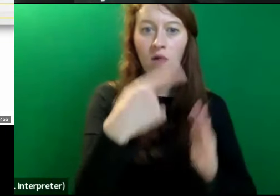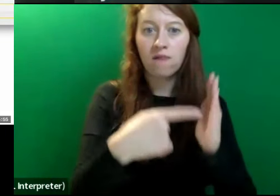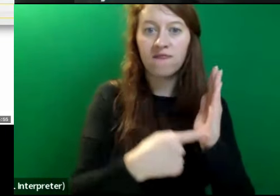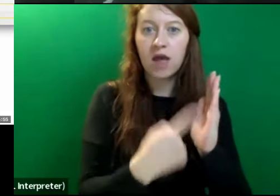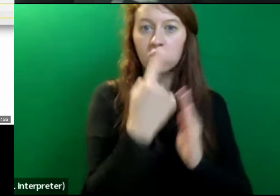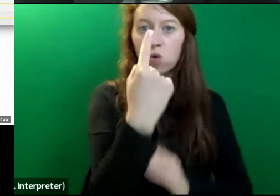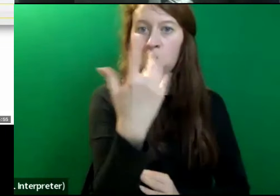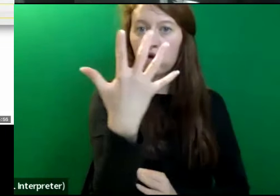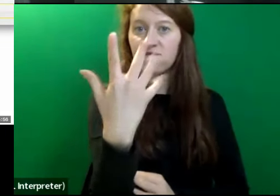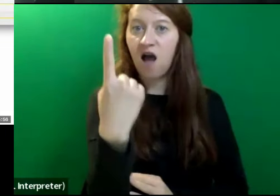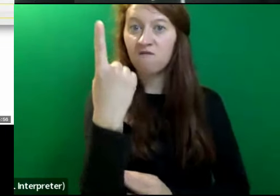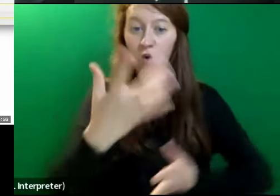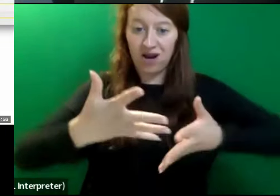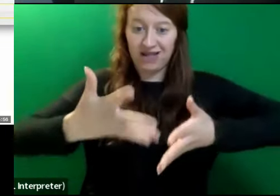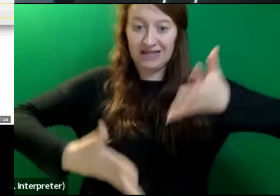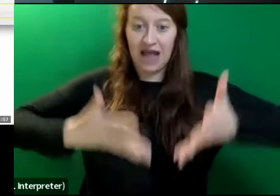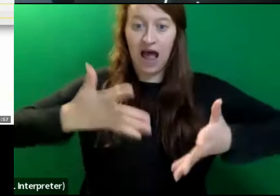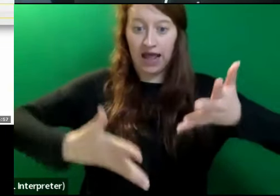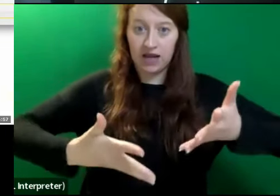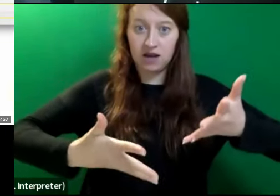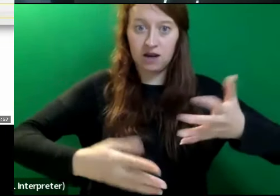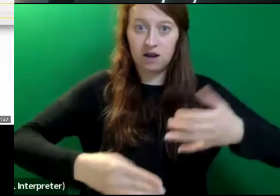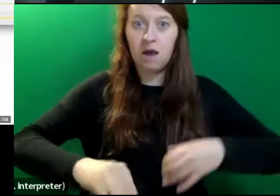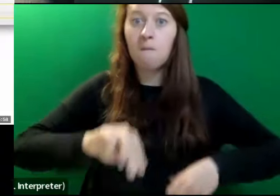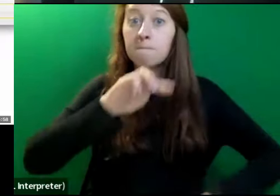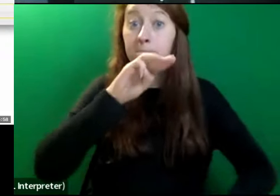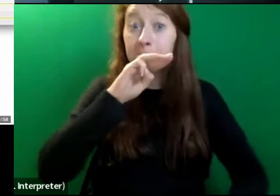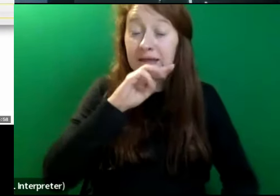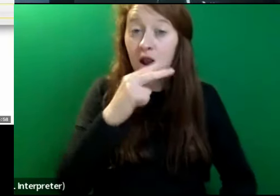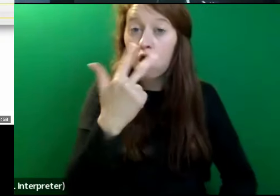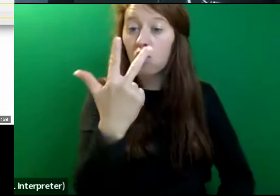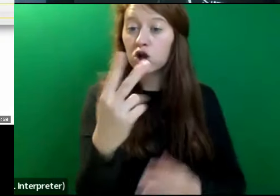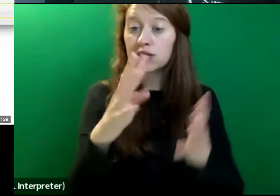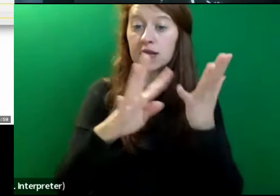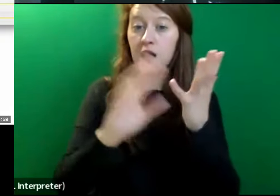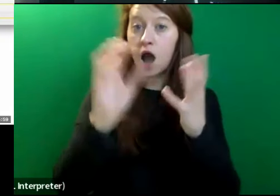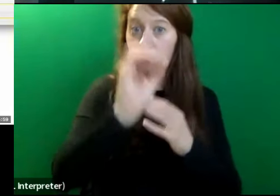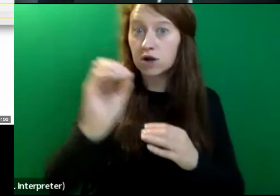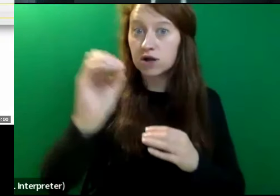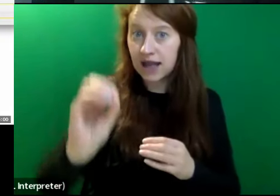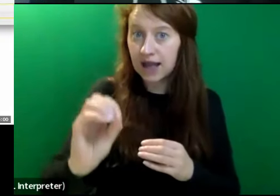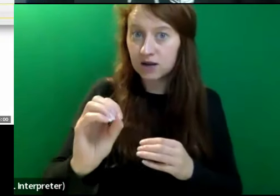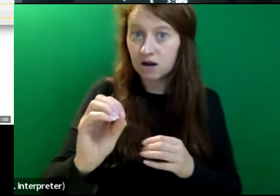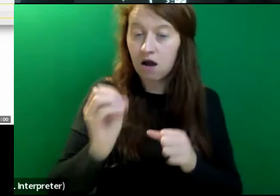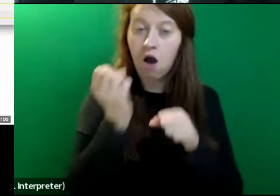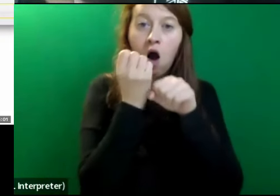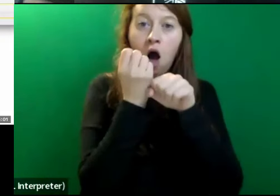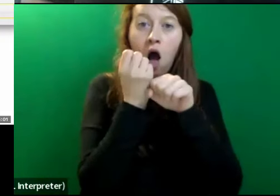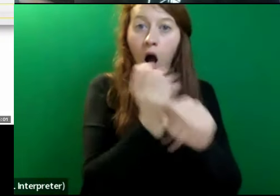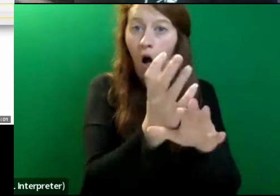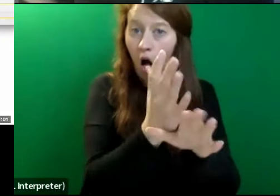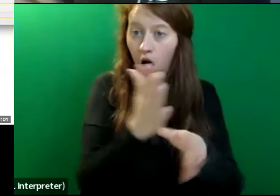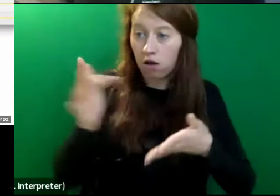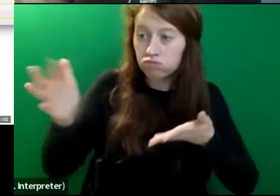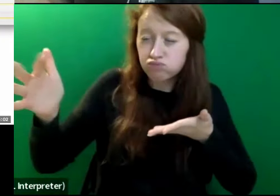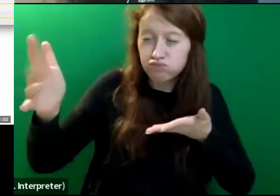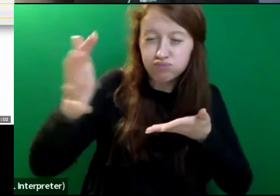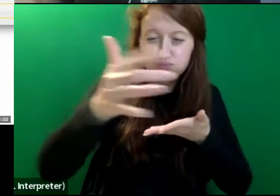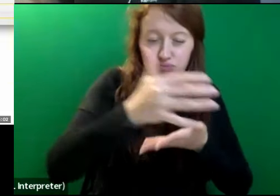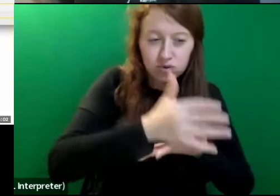1,151 signs, or 39% of all of the signs, there's no annotation for